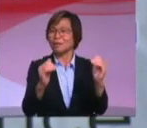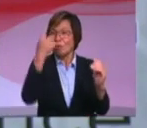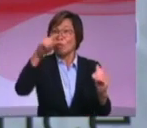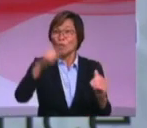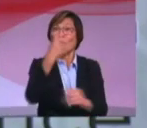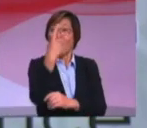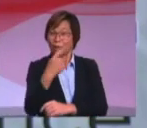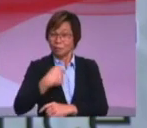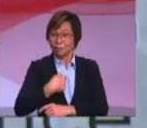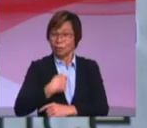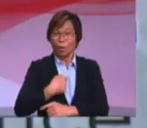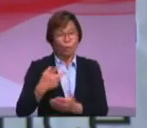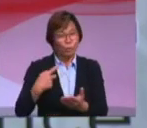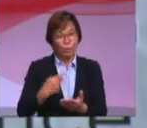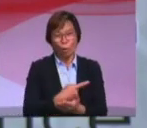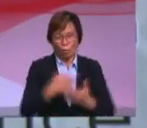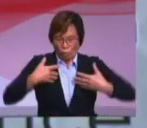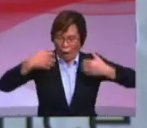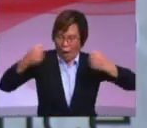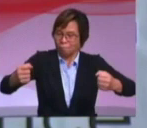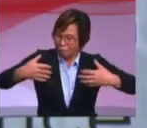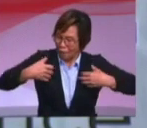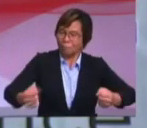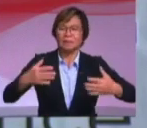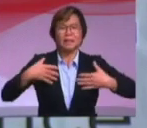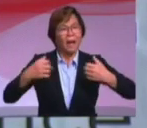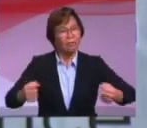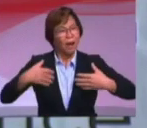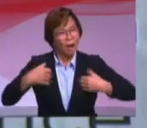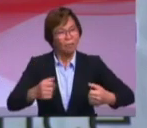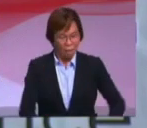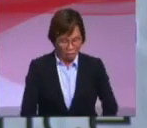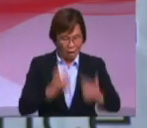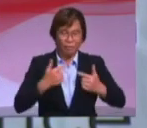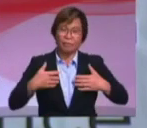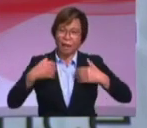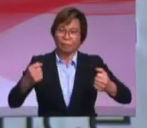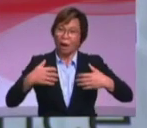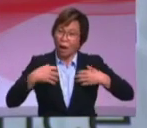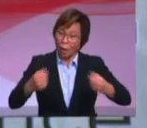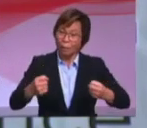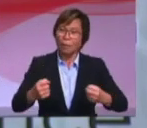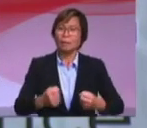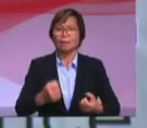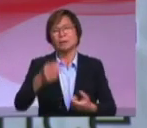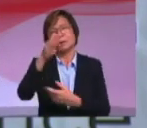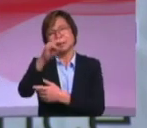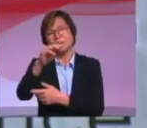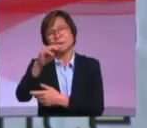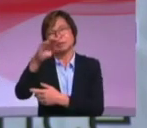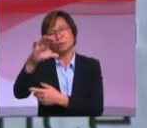ask me then we go all out for health yeah in life and life basically basically to implement mco but it's going to be very